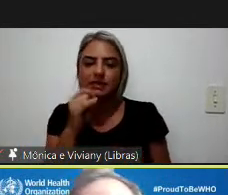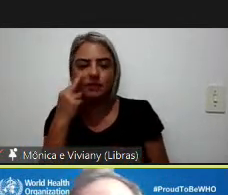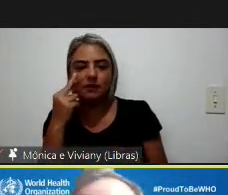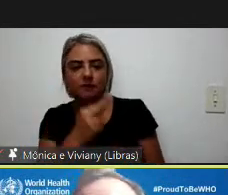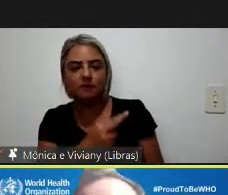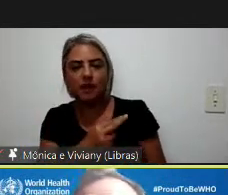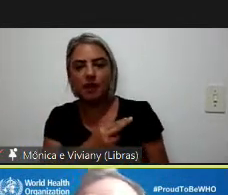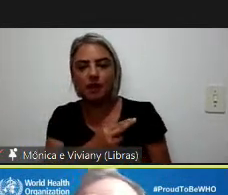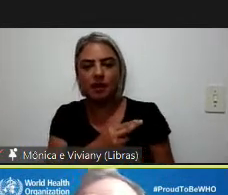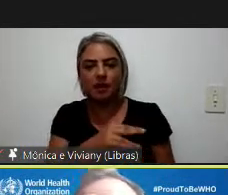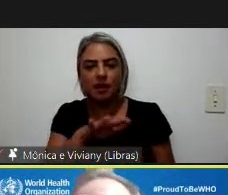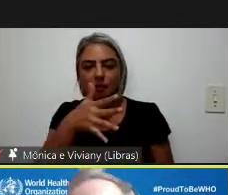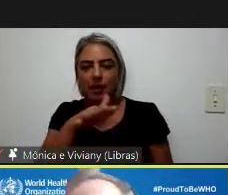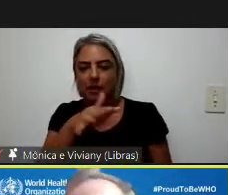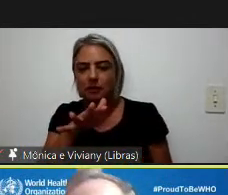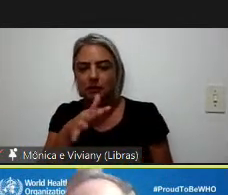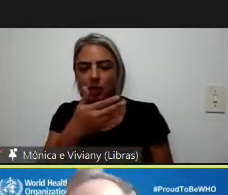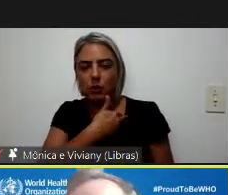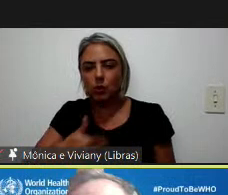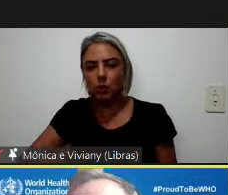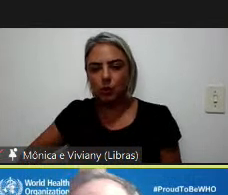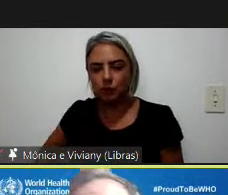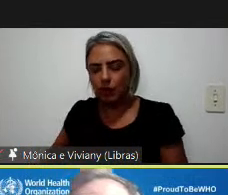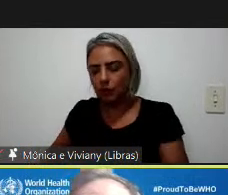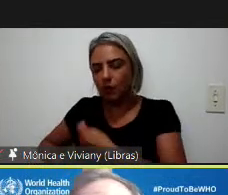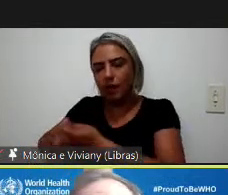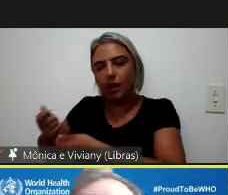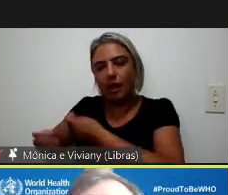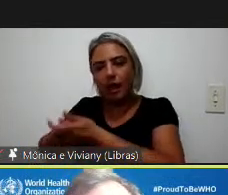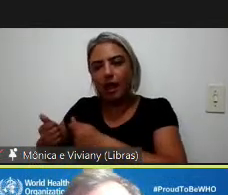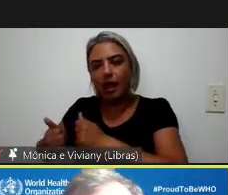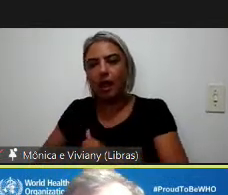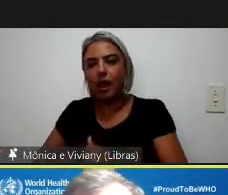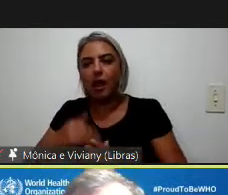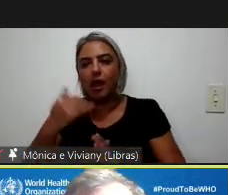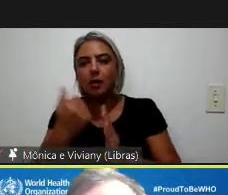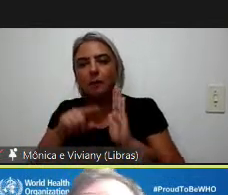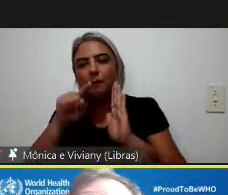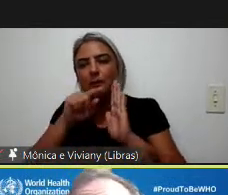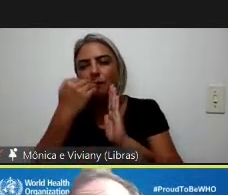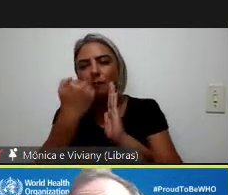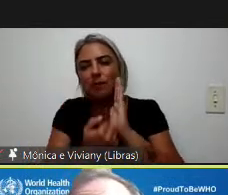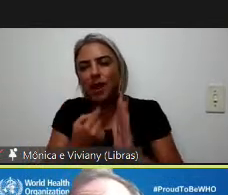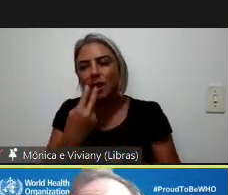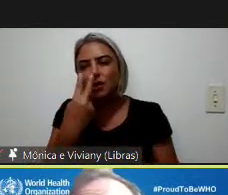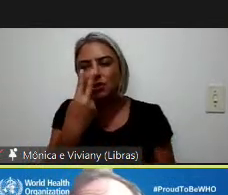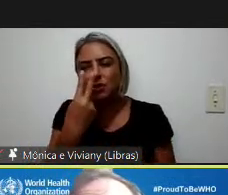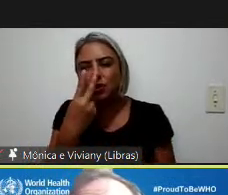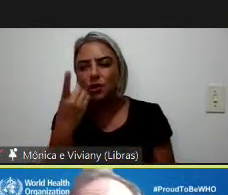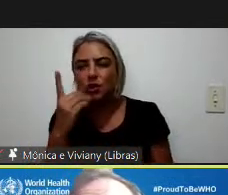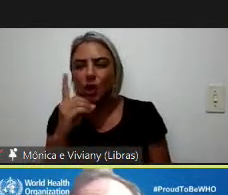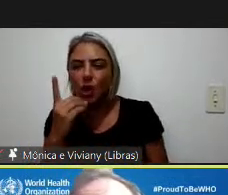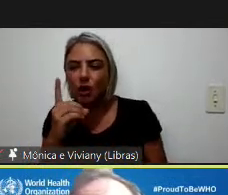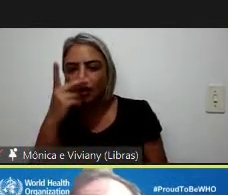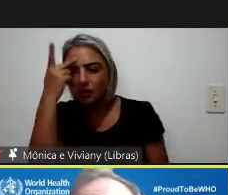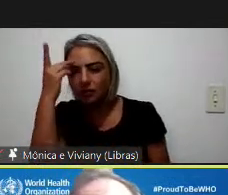nutrition interventions, that's less than $2 per person. And then in terms of the